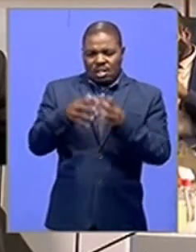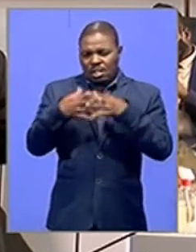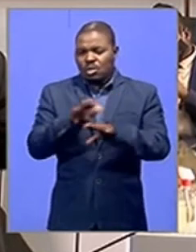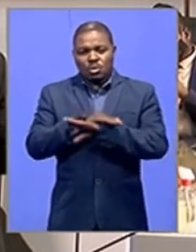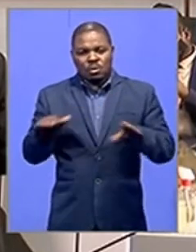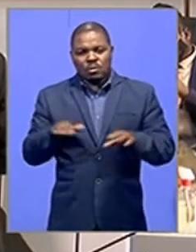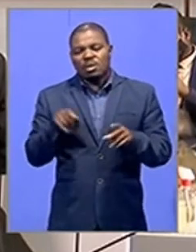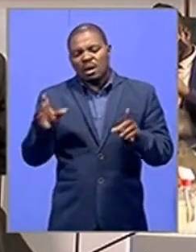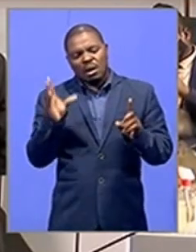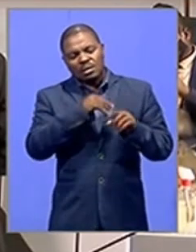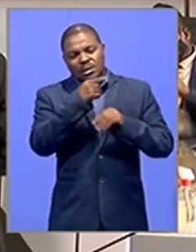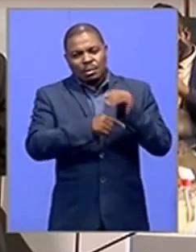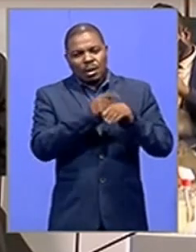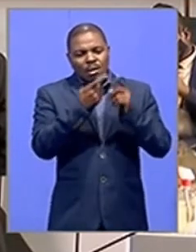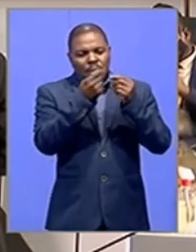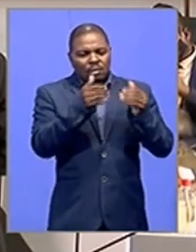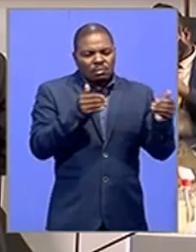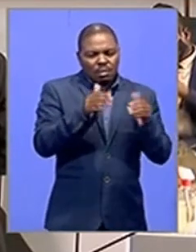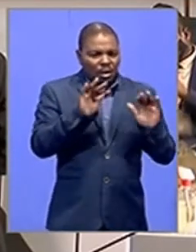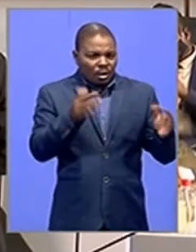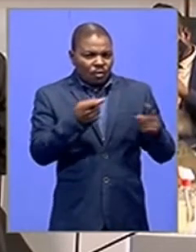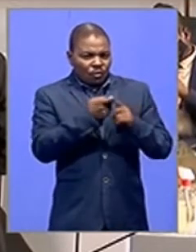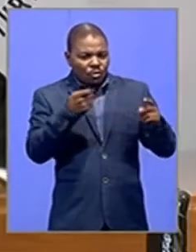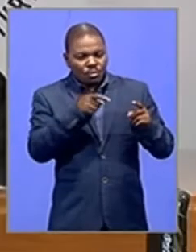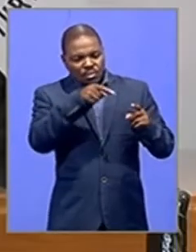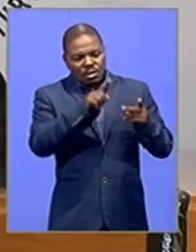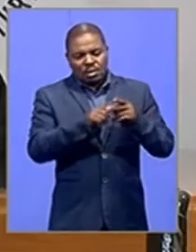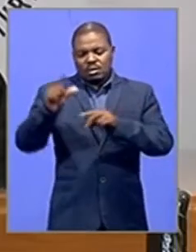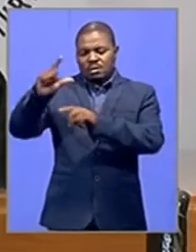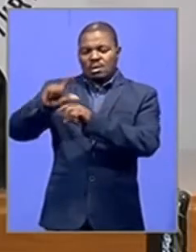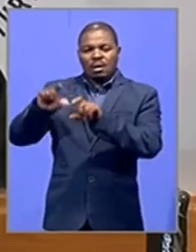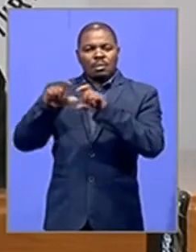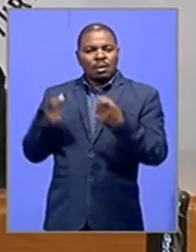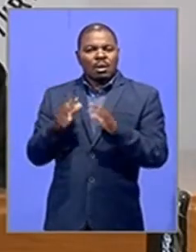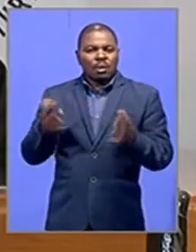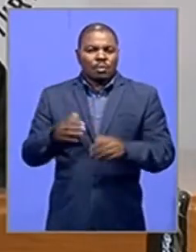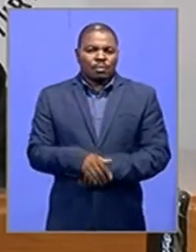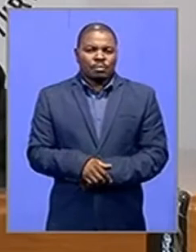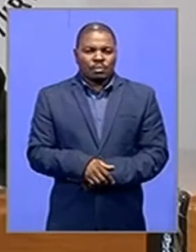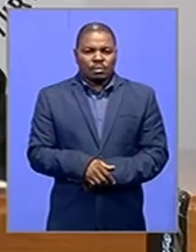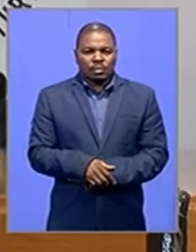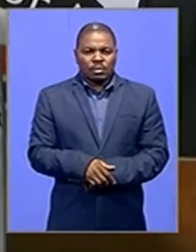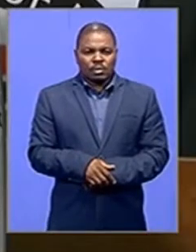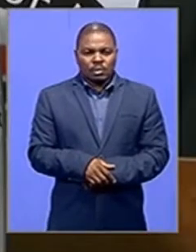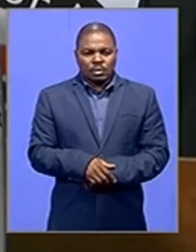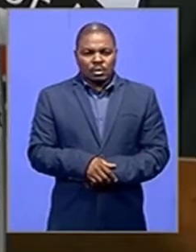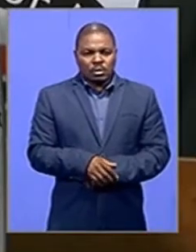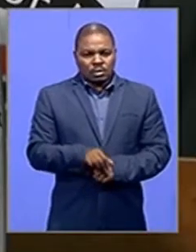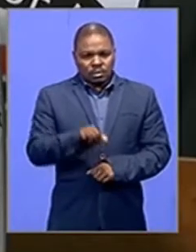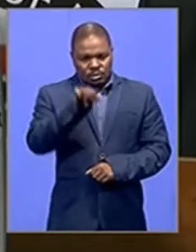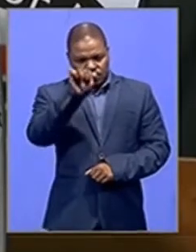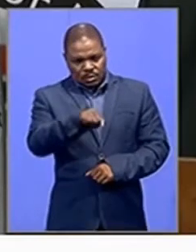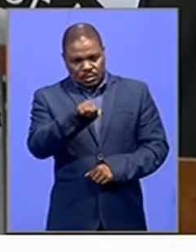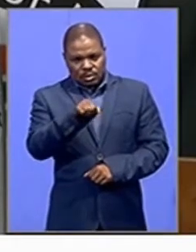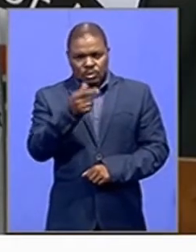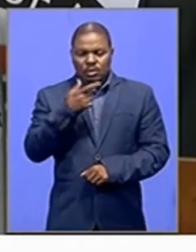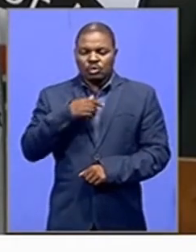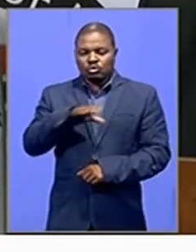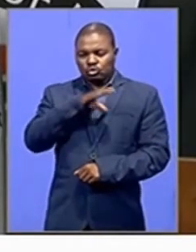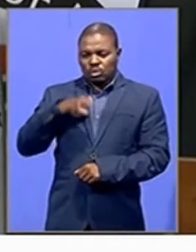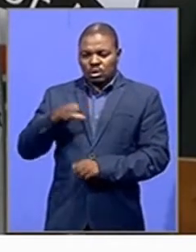mašeleng magareng ga yona khampani yeo le Transnet. There was a discussion, with the China Development Bank,